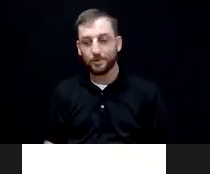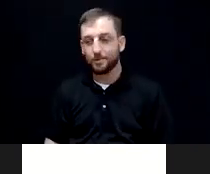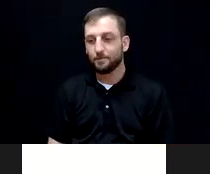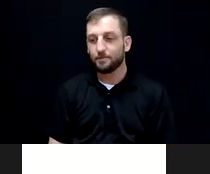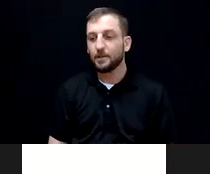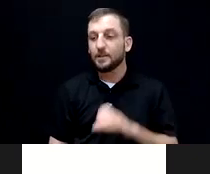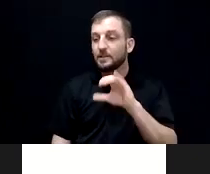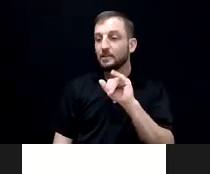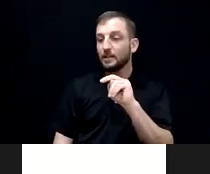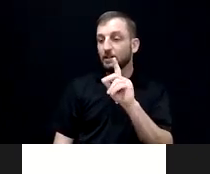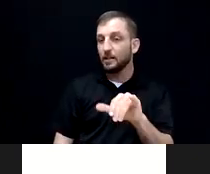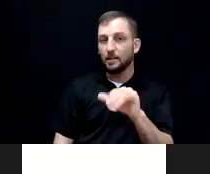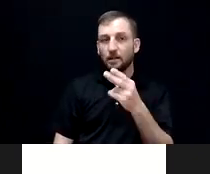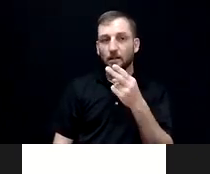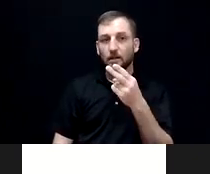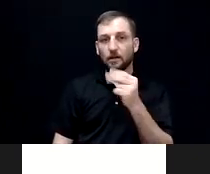Cindy Haying.